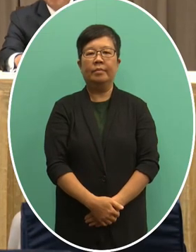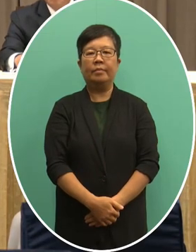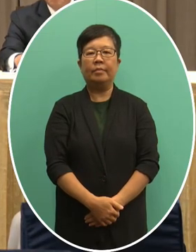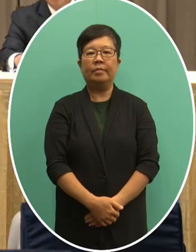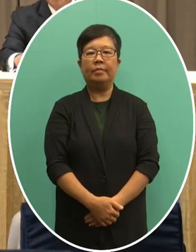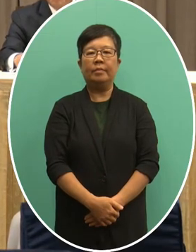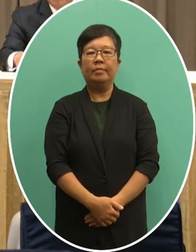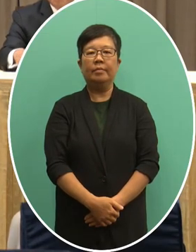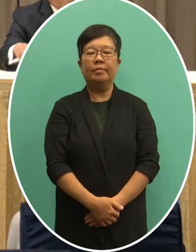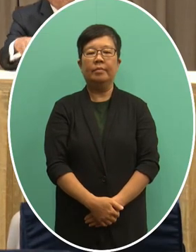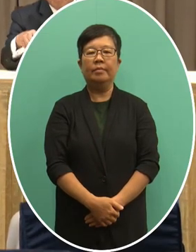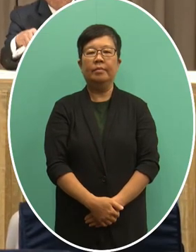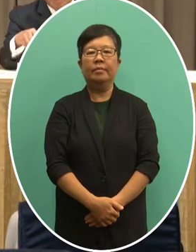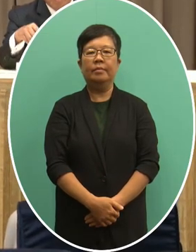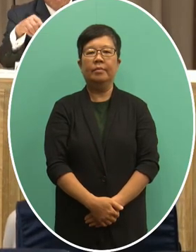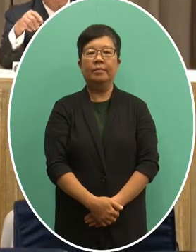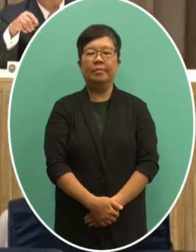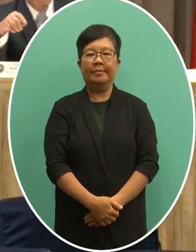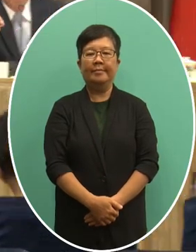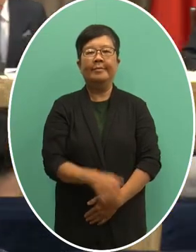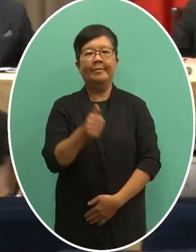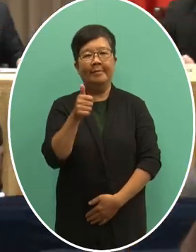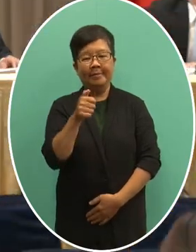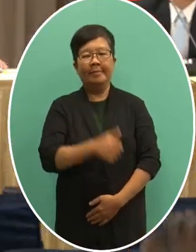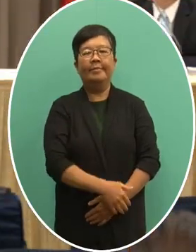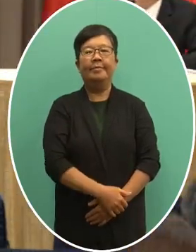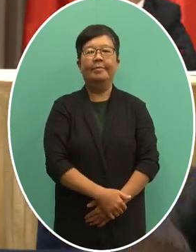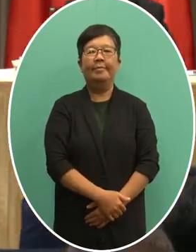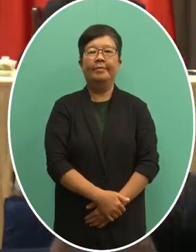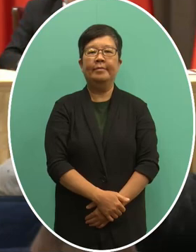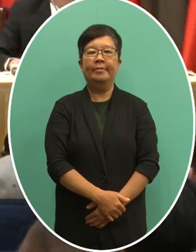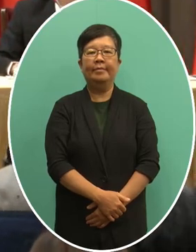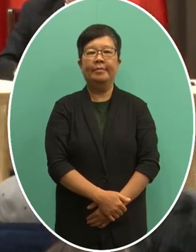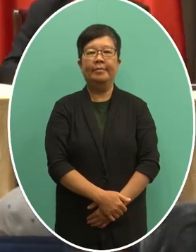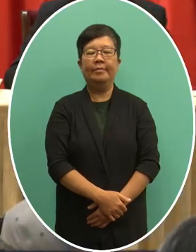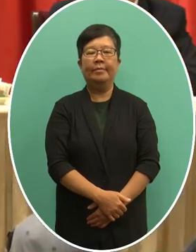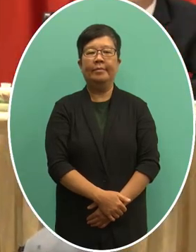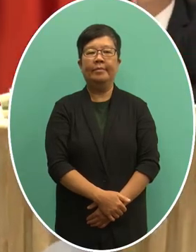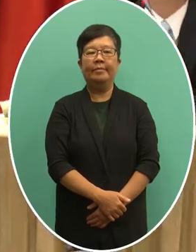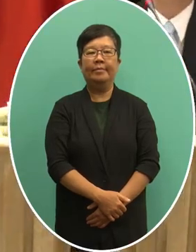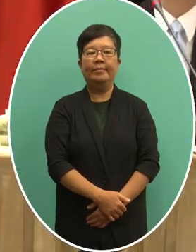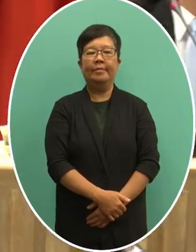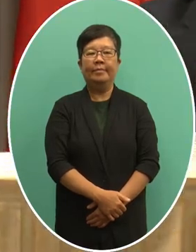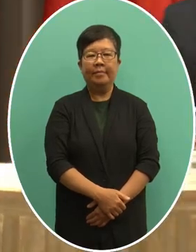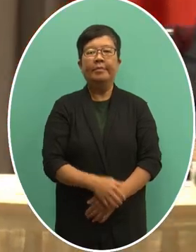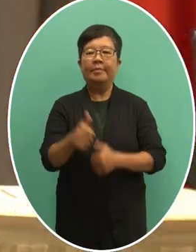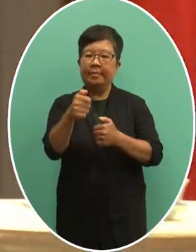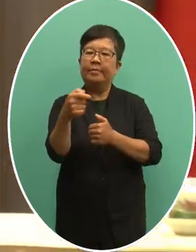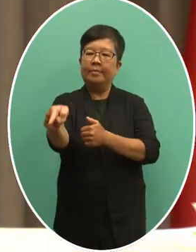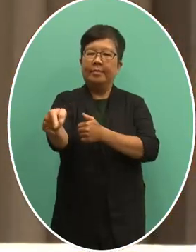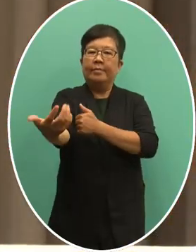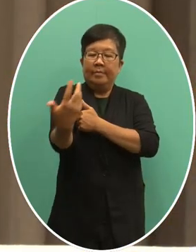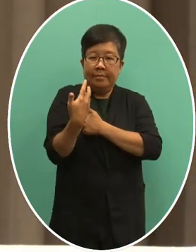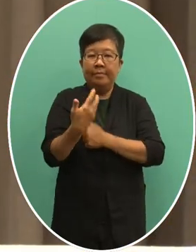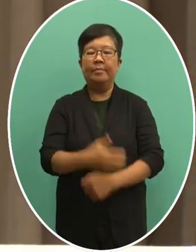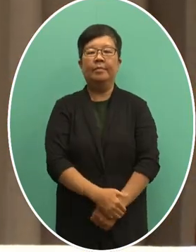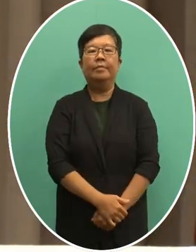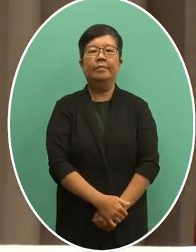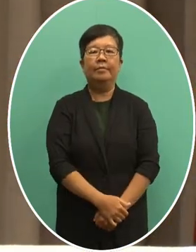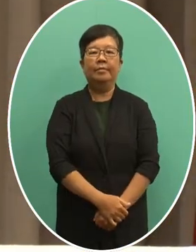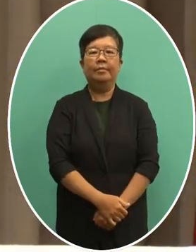inclusion right nowThank youThank youTaiwan Plus rightThank you for your questionActually